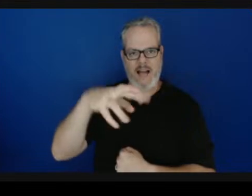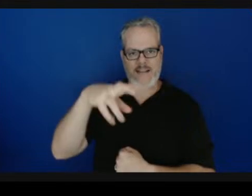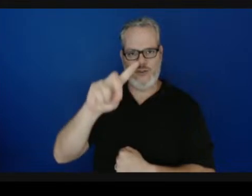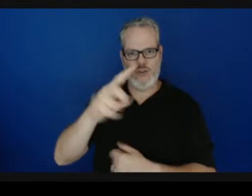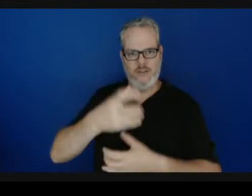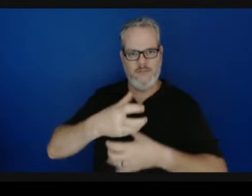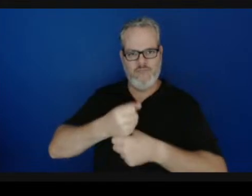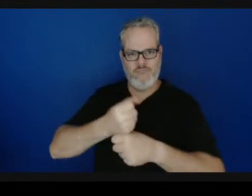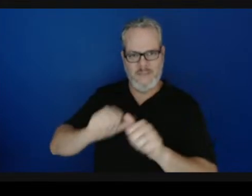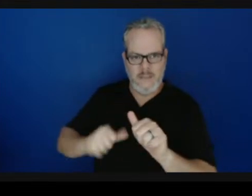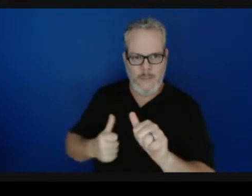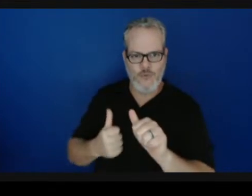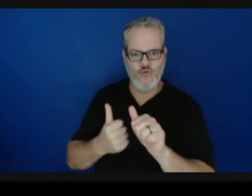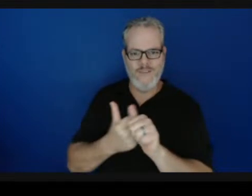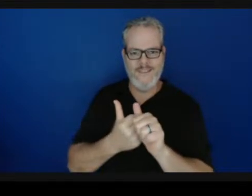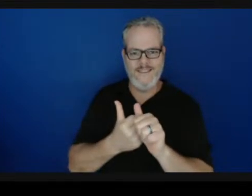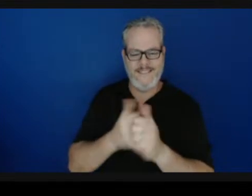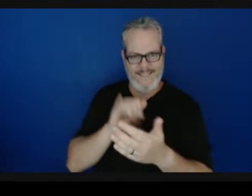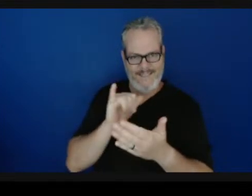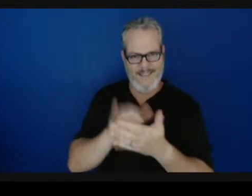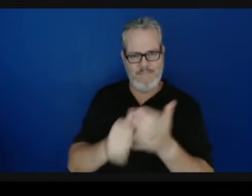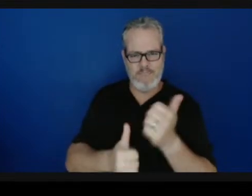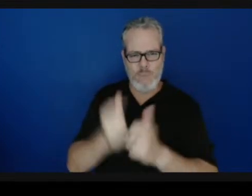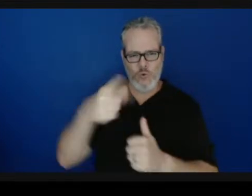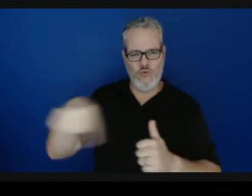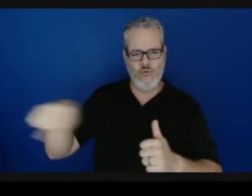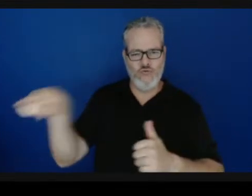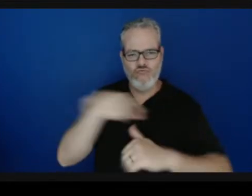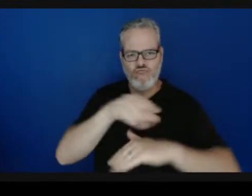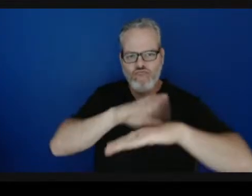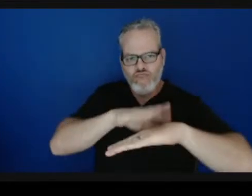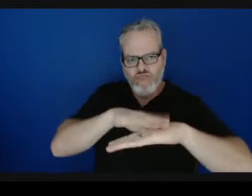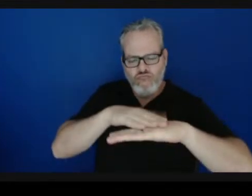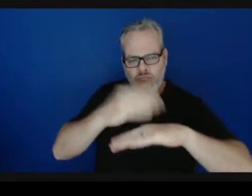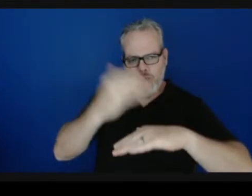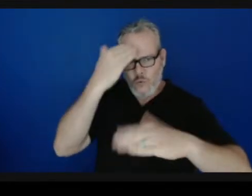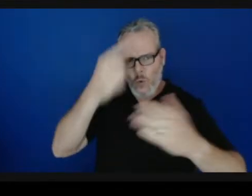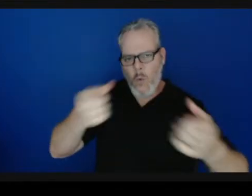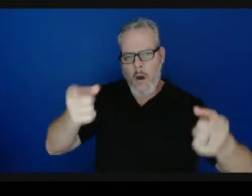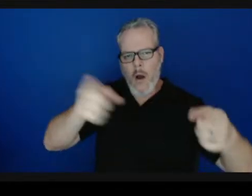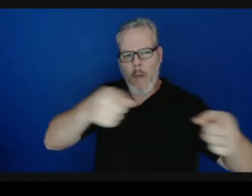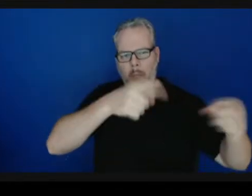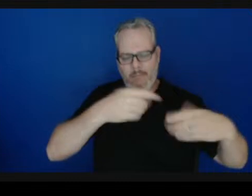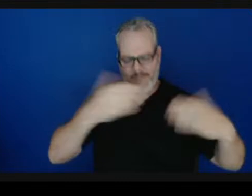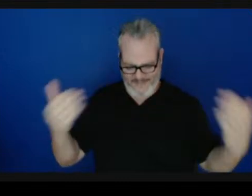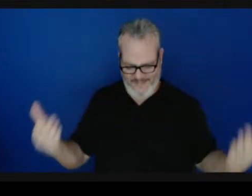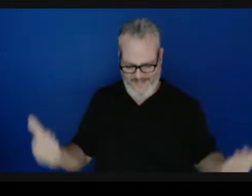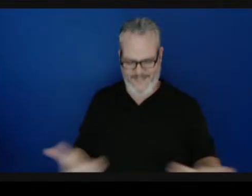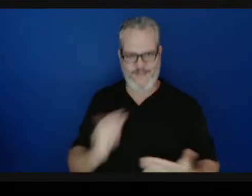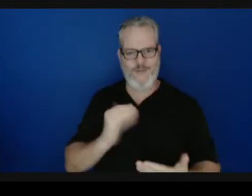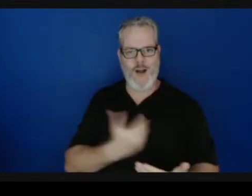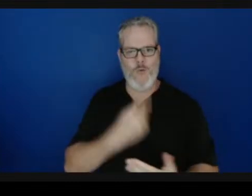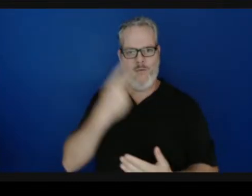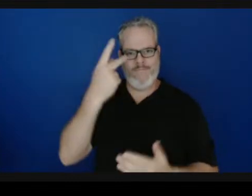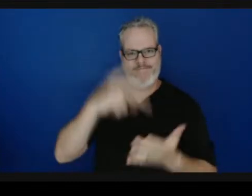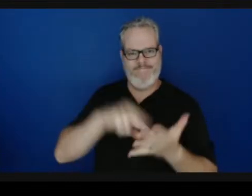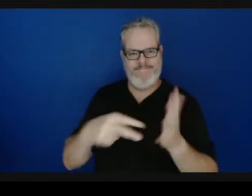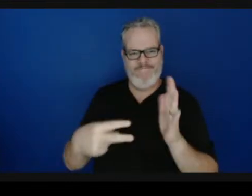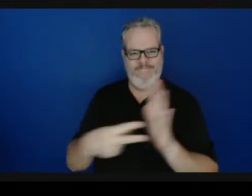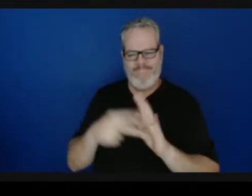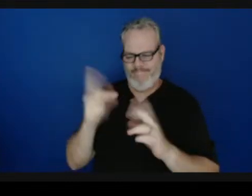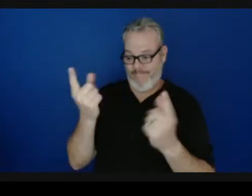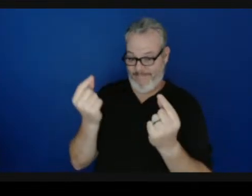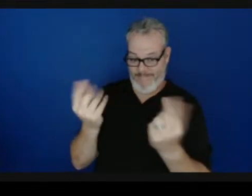And we are here for preparedness and awareness as well in response. So it's nice that the lava is only